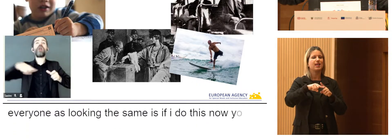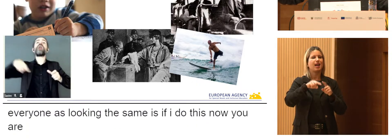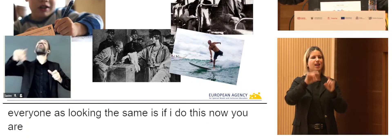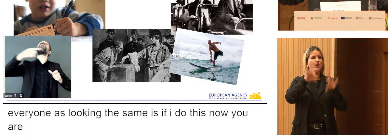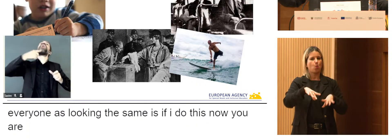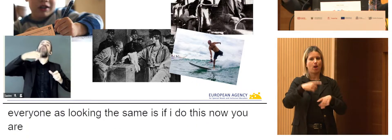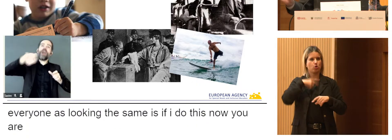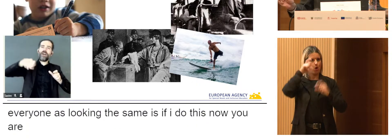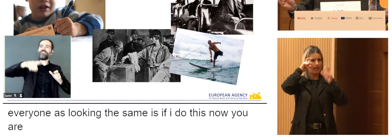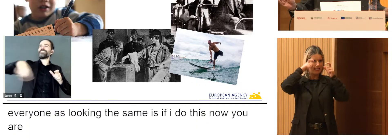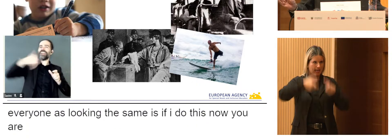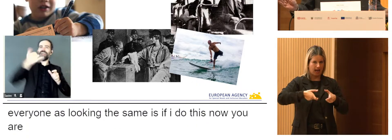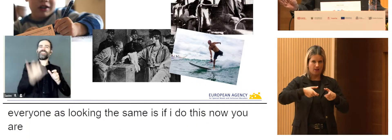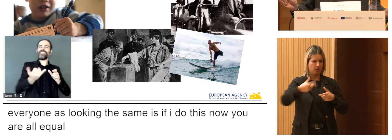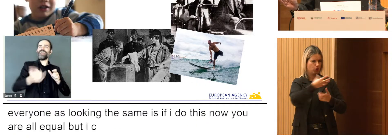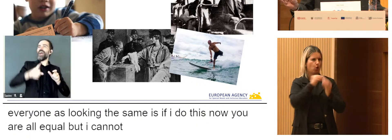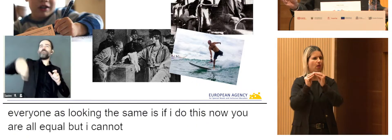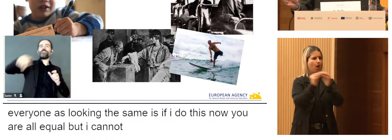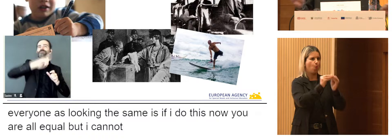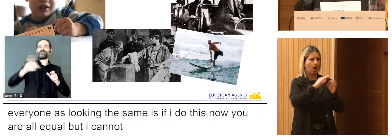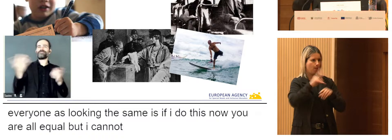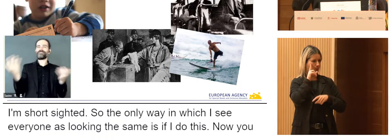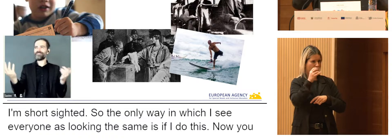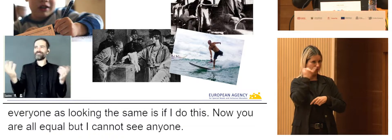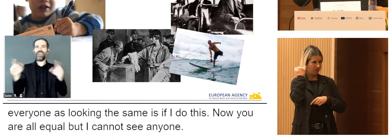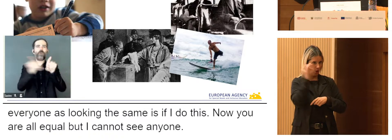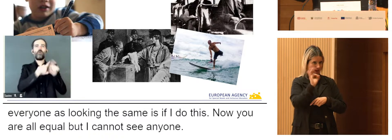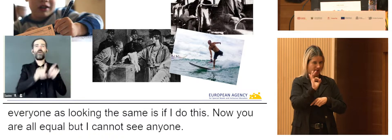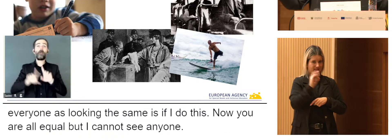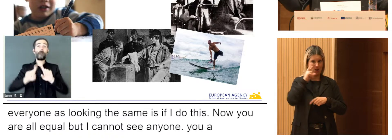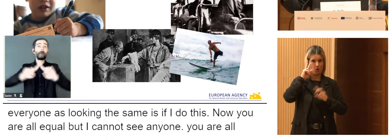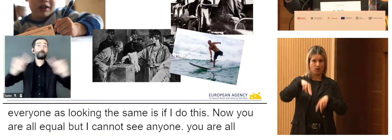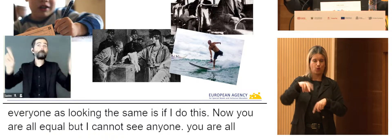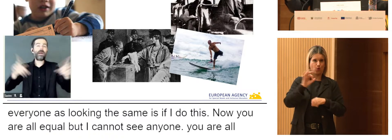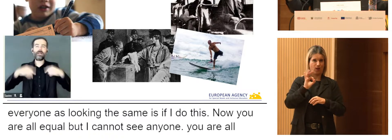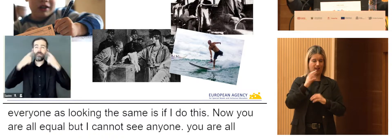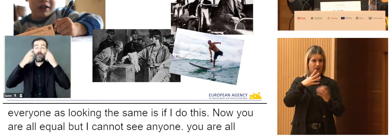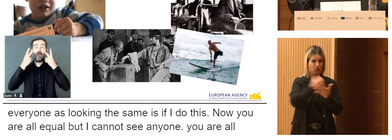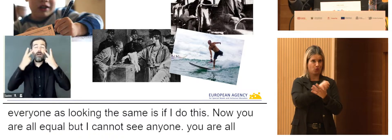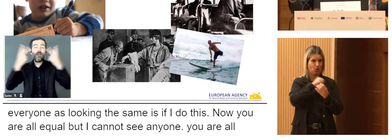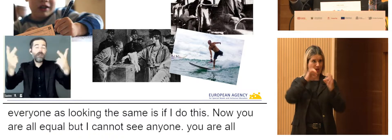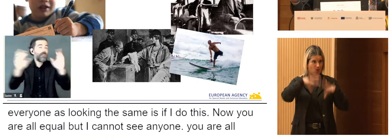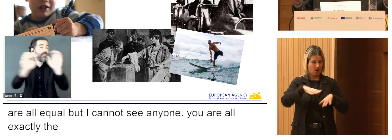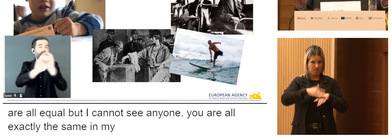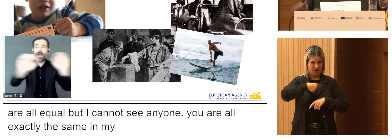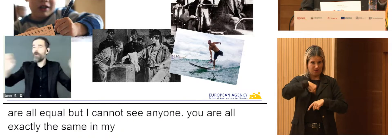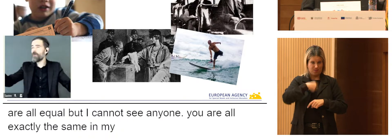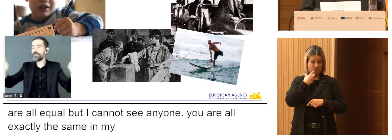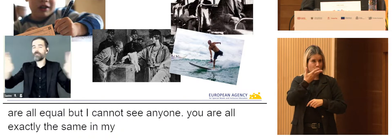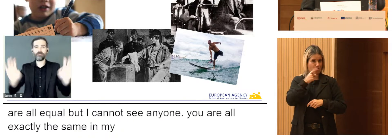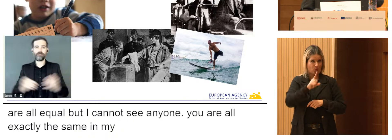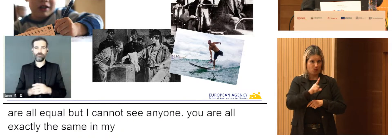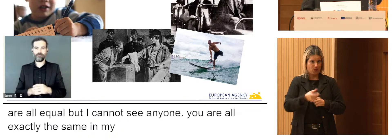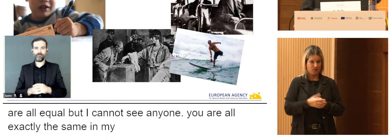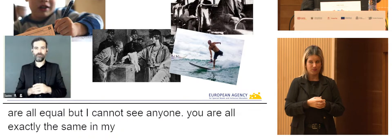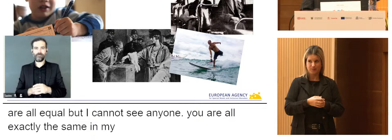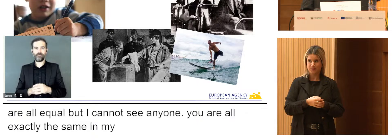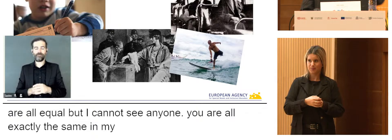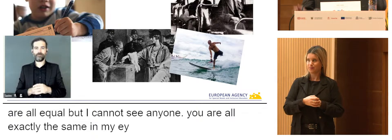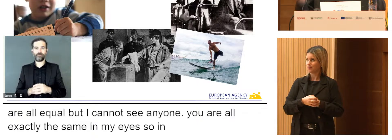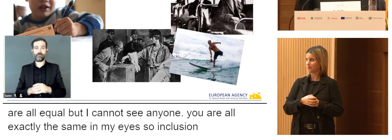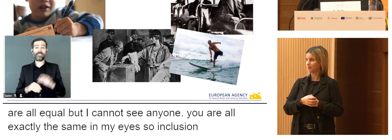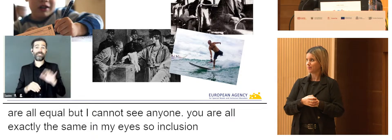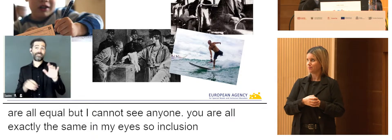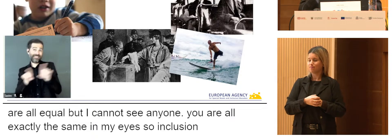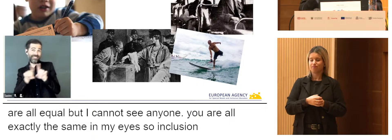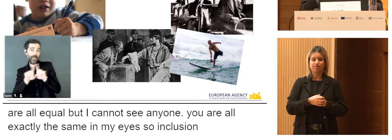equal, but I cannot see anyone. You are all exactly the same in my eyes. So inclusion is about